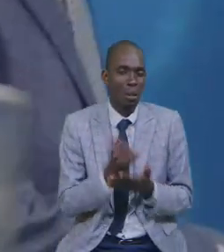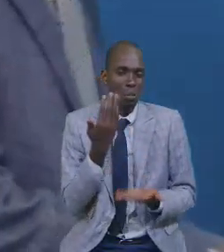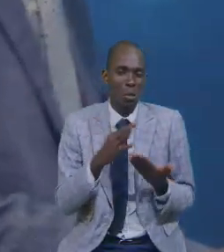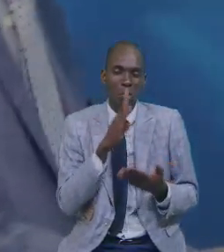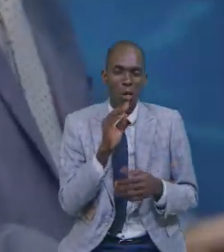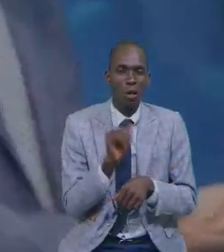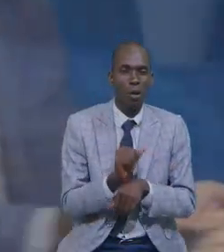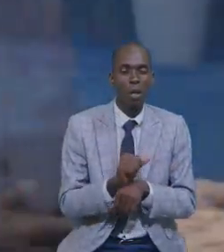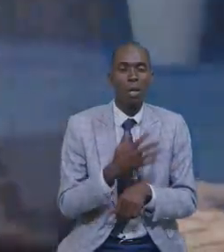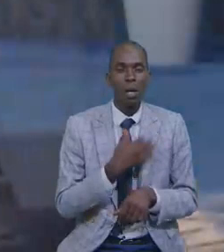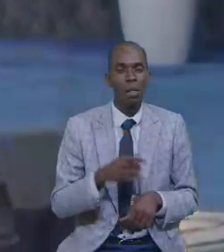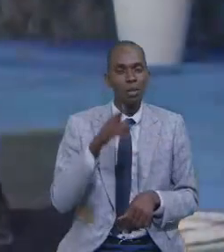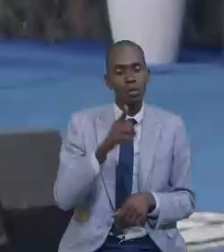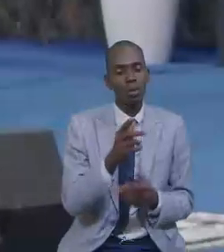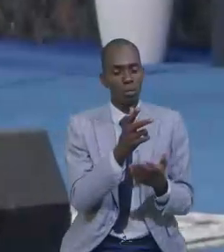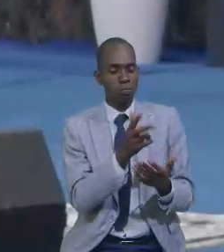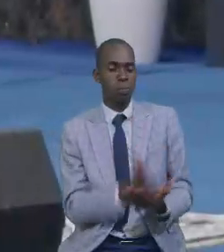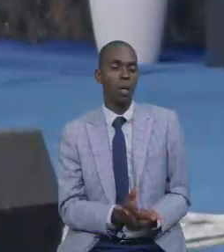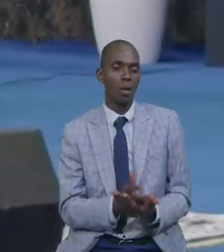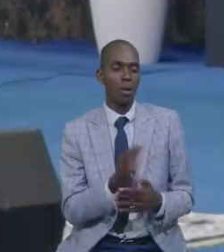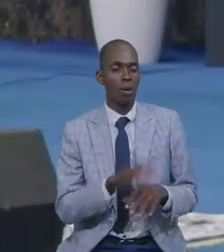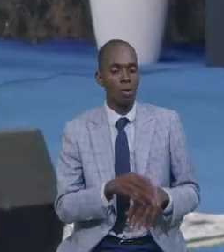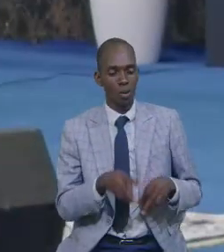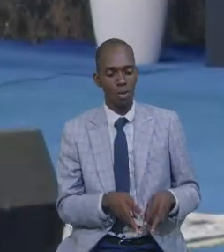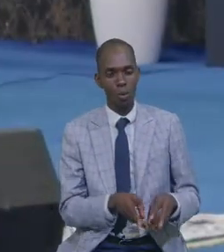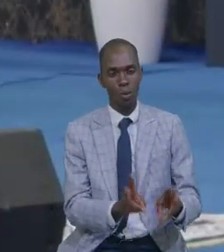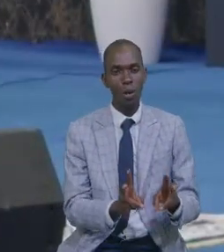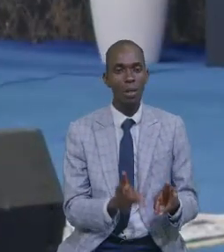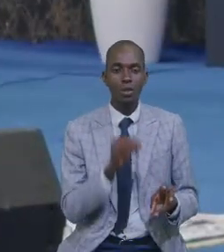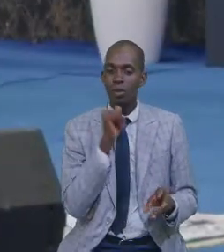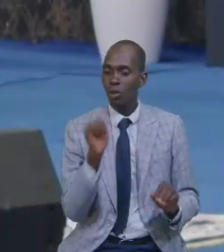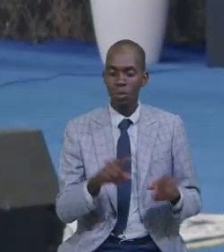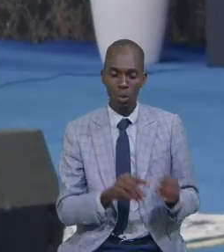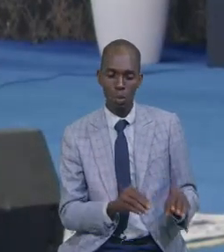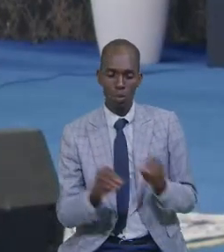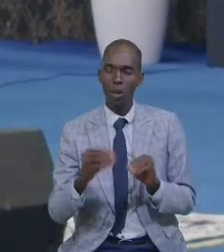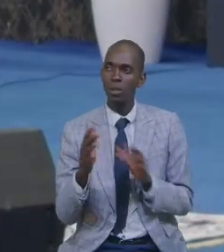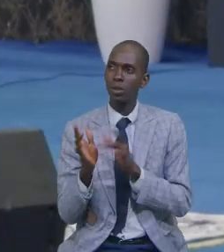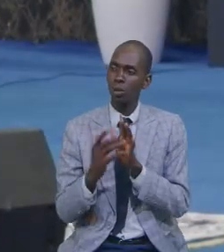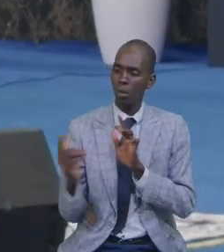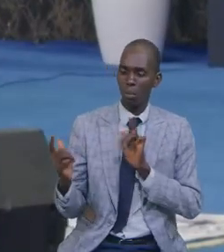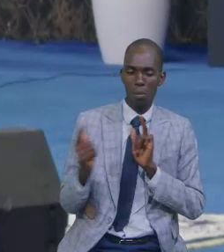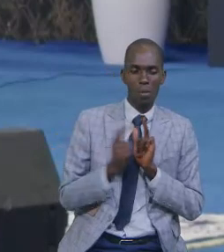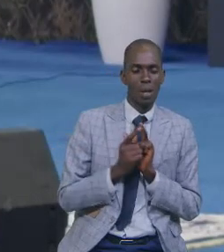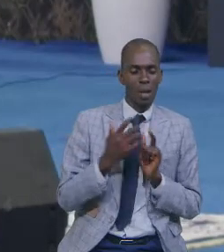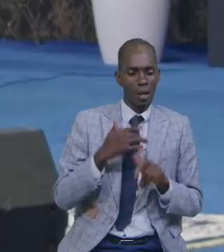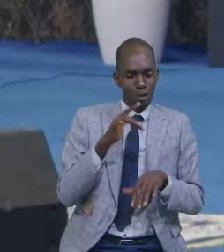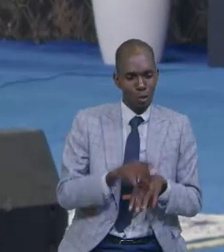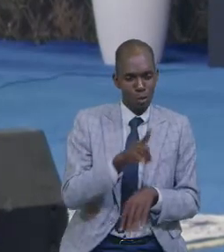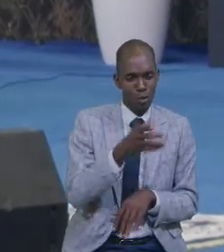are parked now by the side of the road. And he comes to you and he